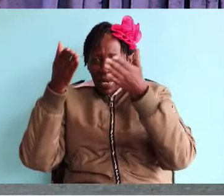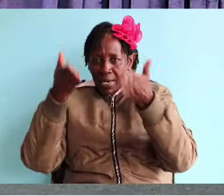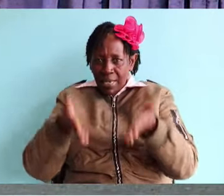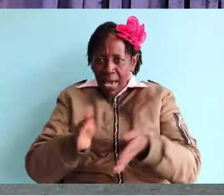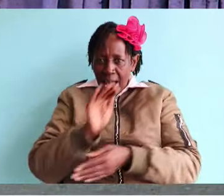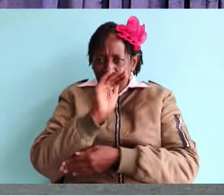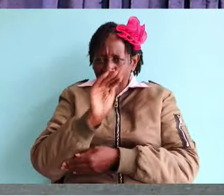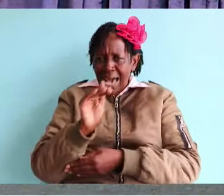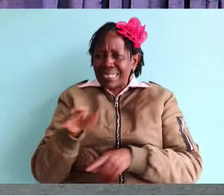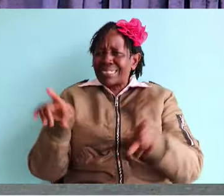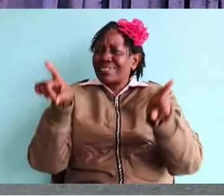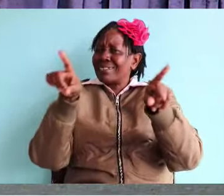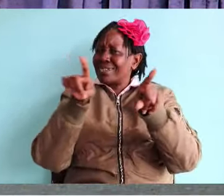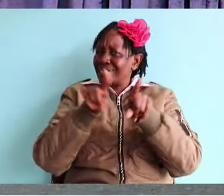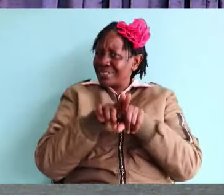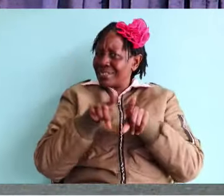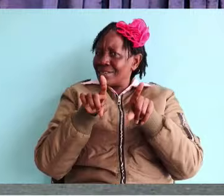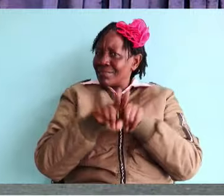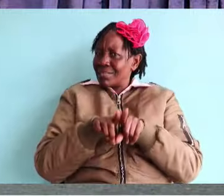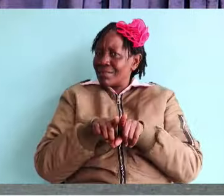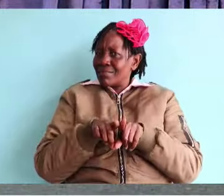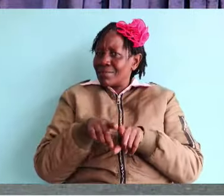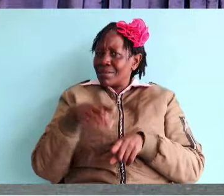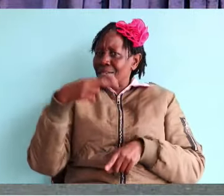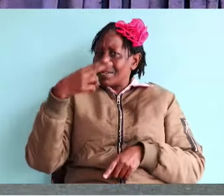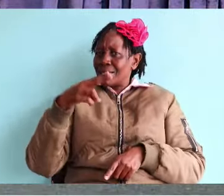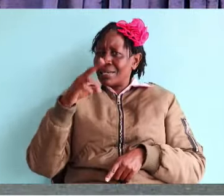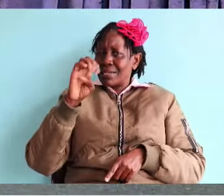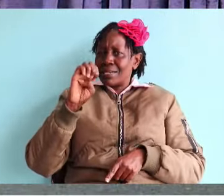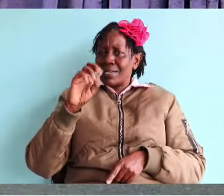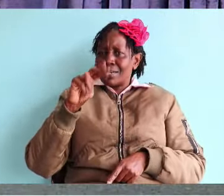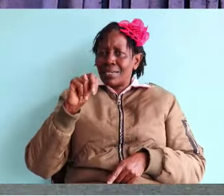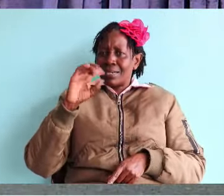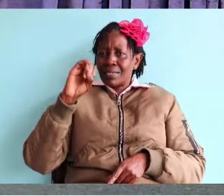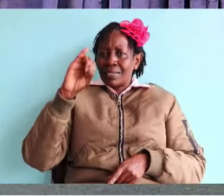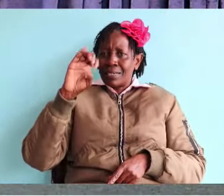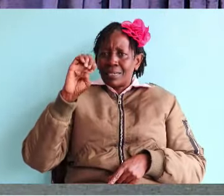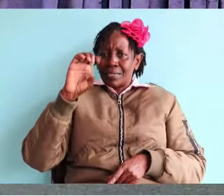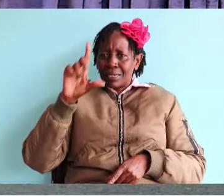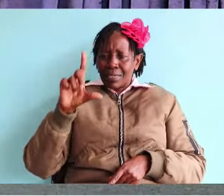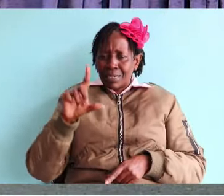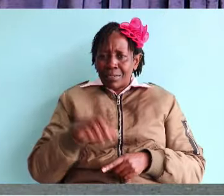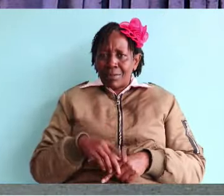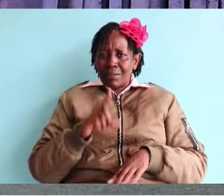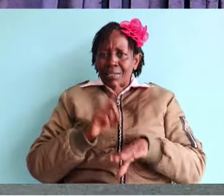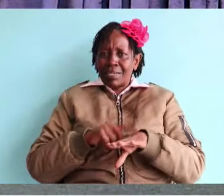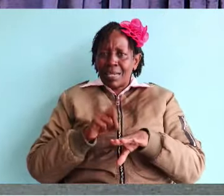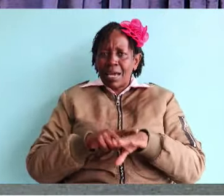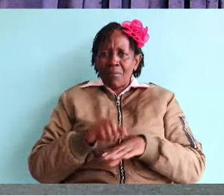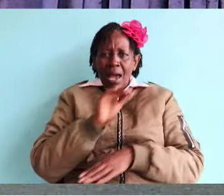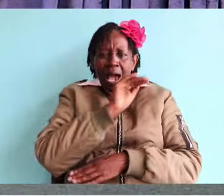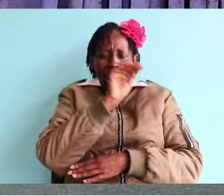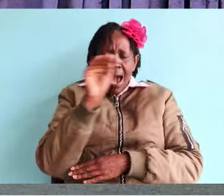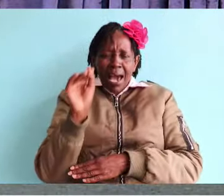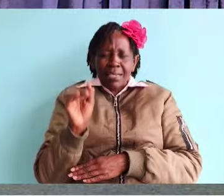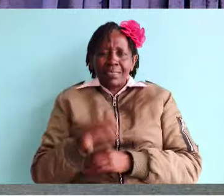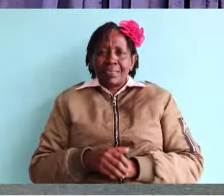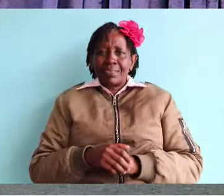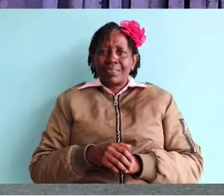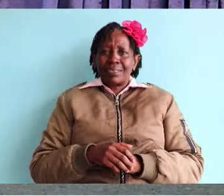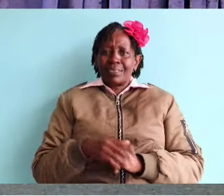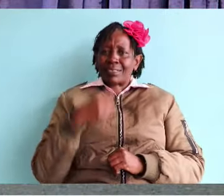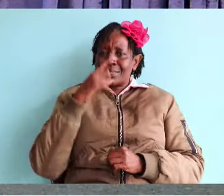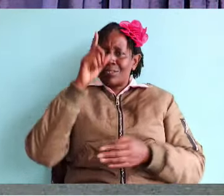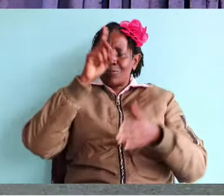same, the people of Peniel. And when he asked, the men of Peniel said,